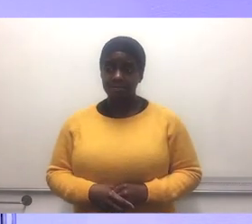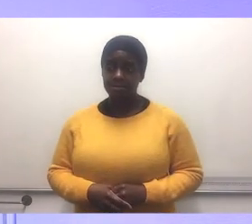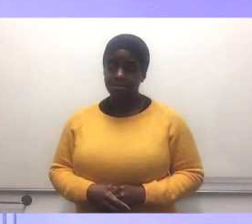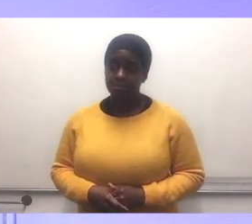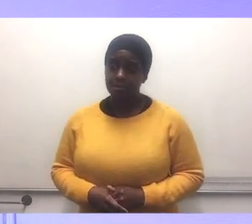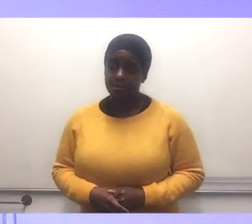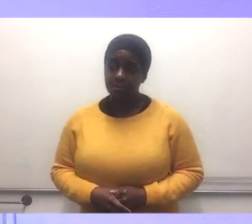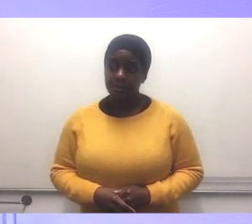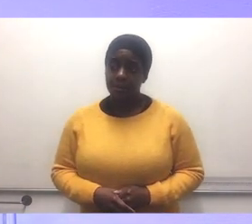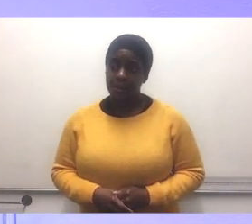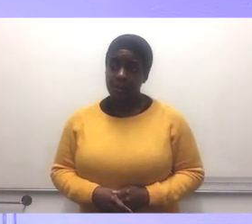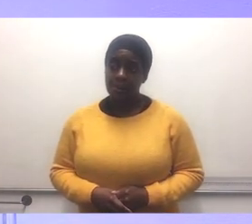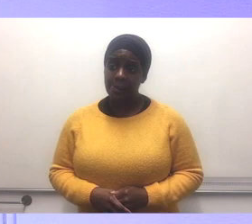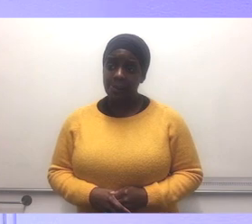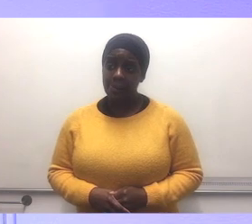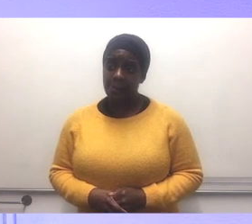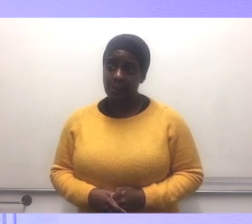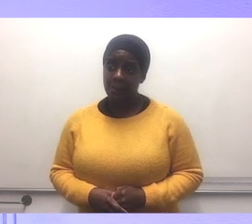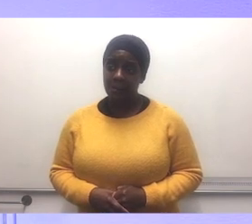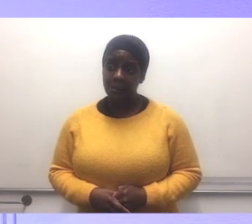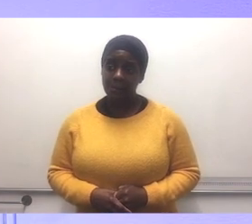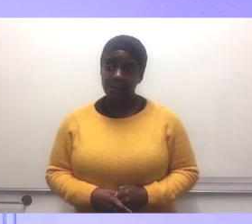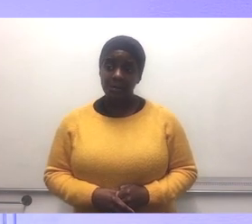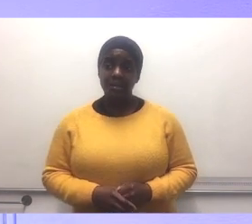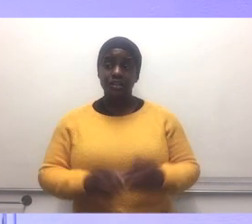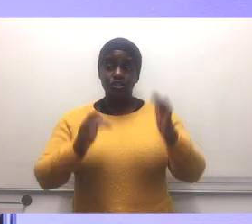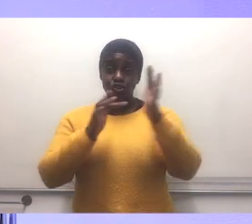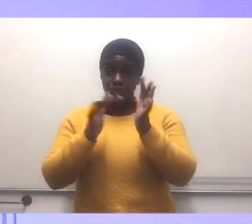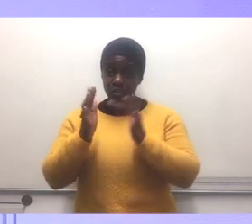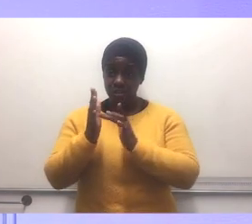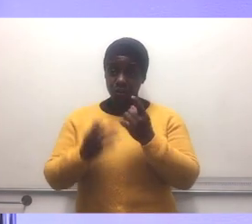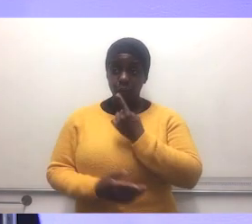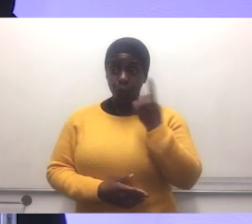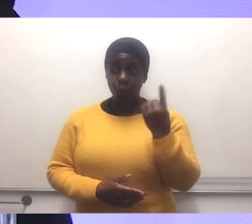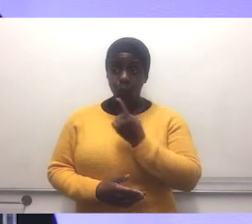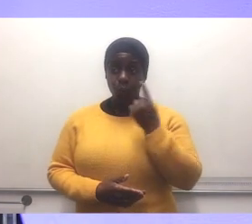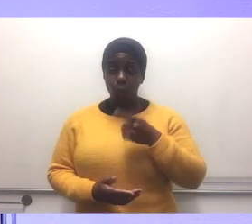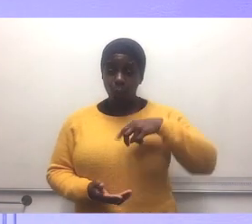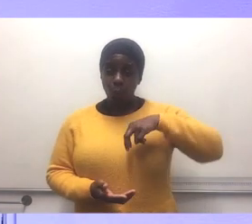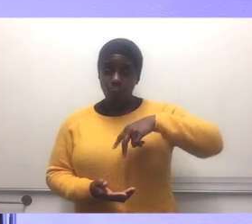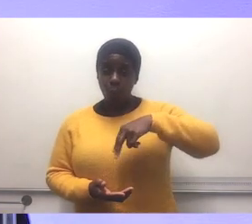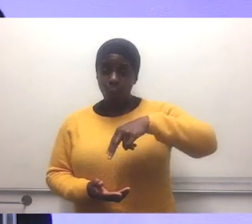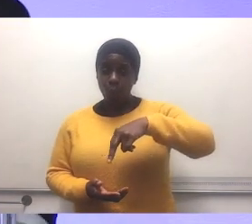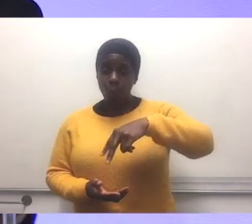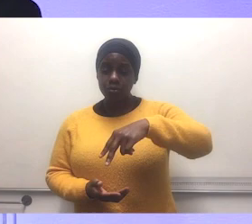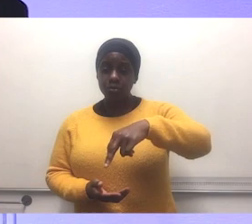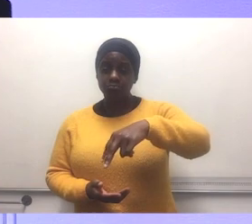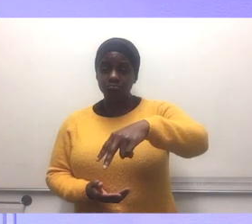tonight? This Jesus who walked on the dusty streets of